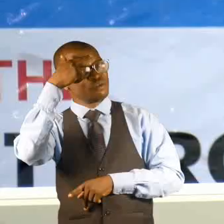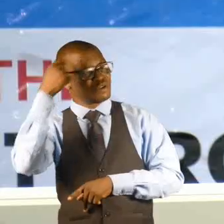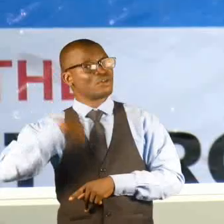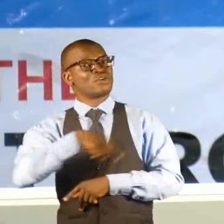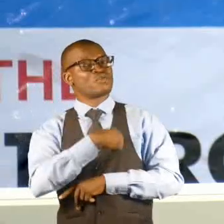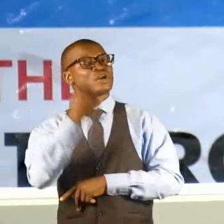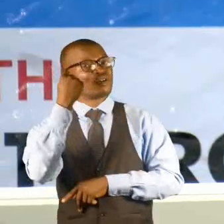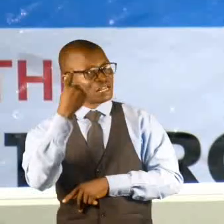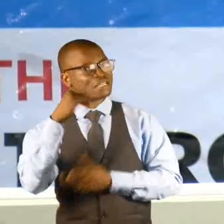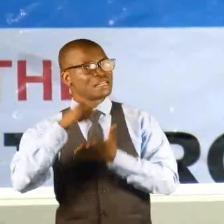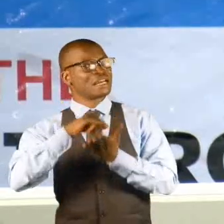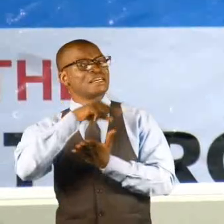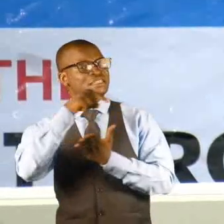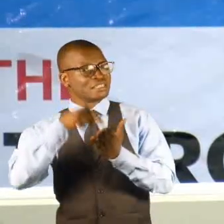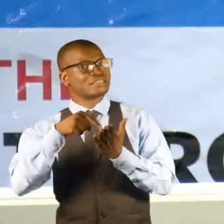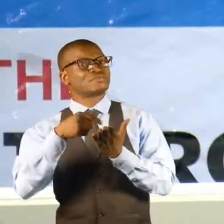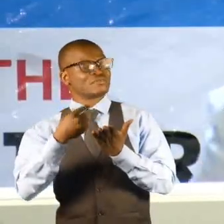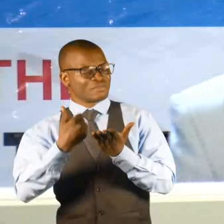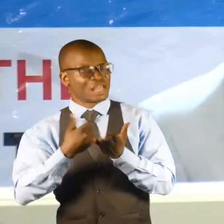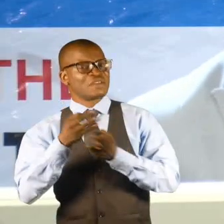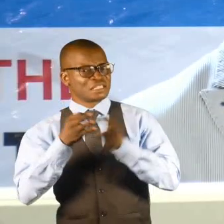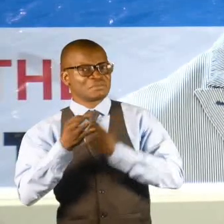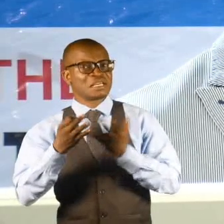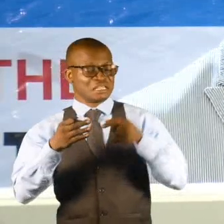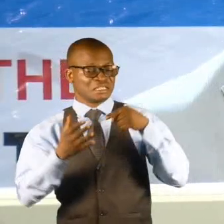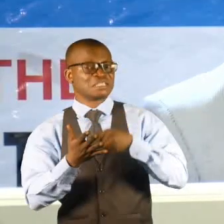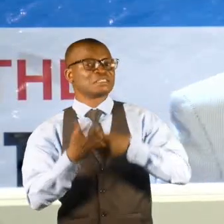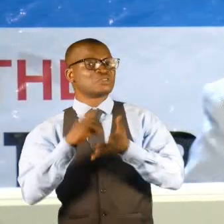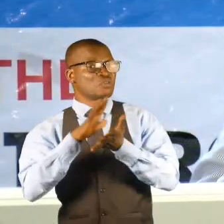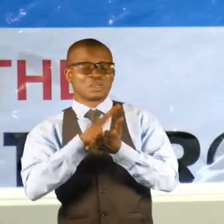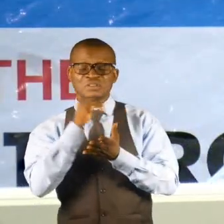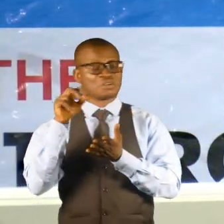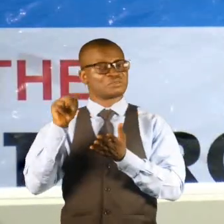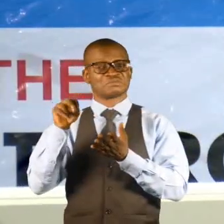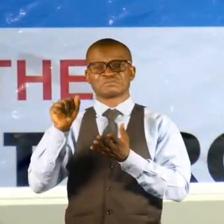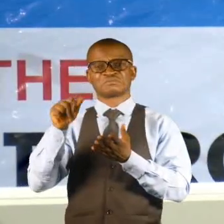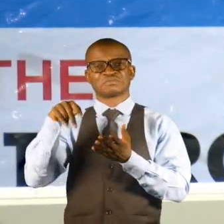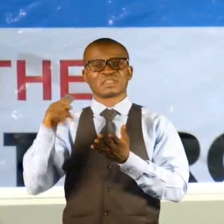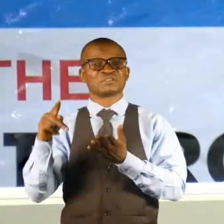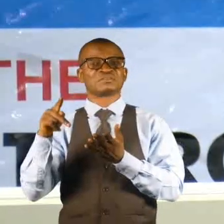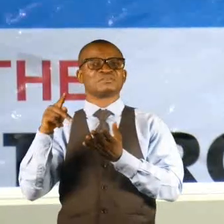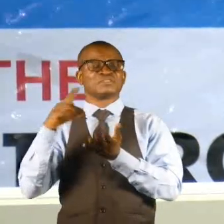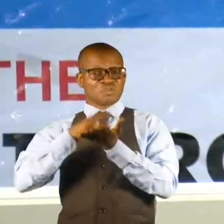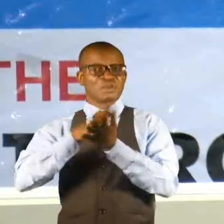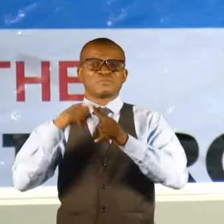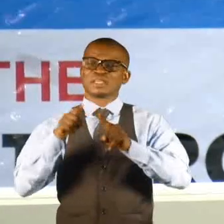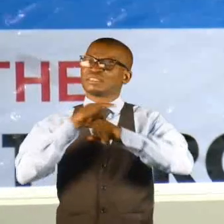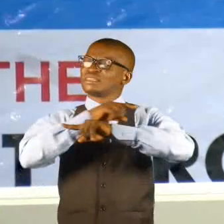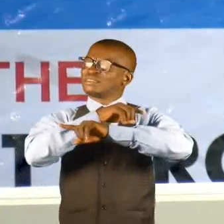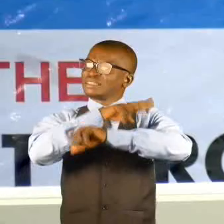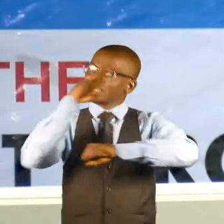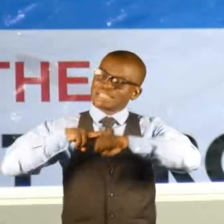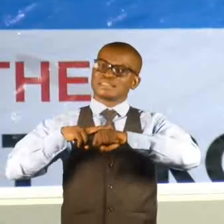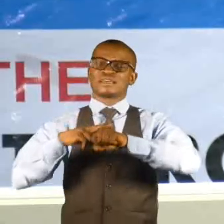because as we understand and as this is explained, this is not a NAPTIP document, but a